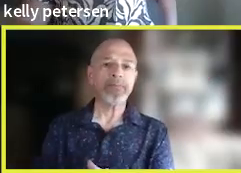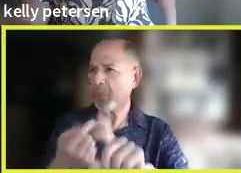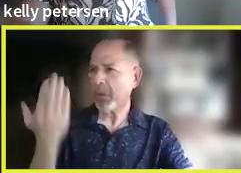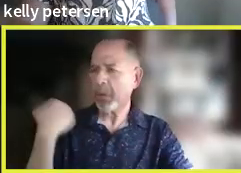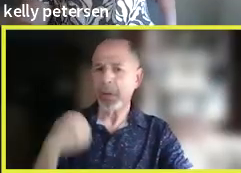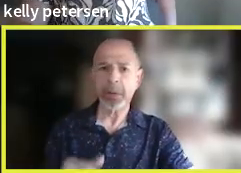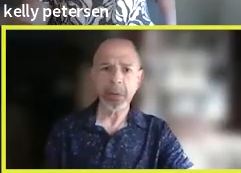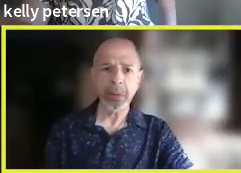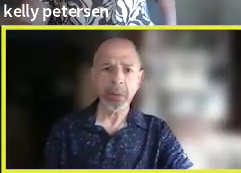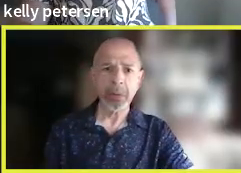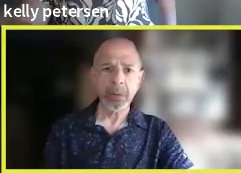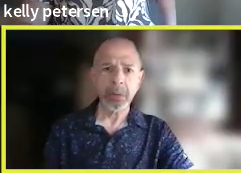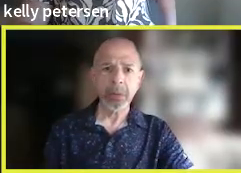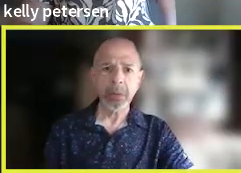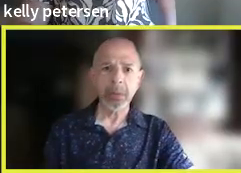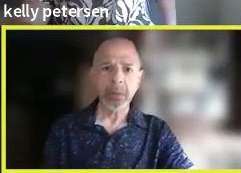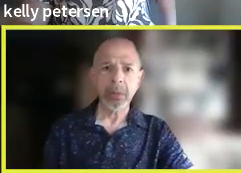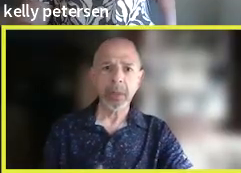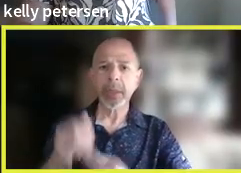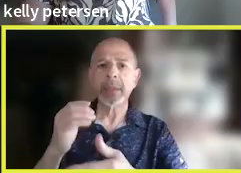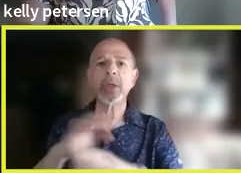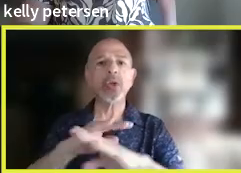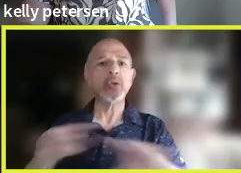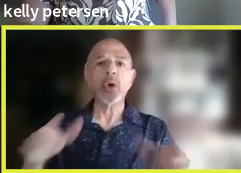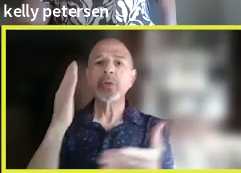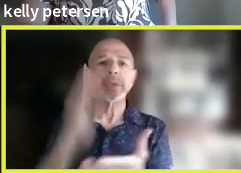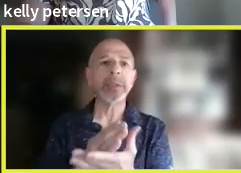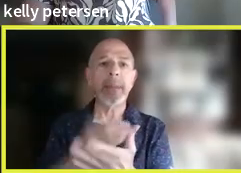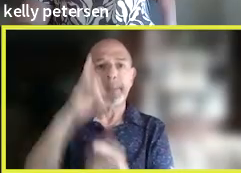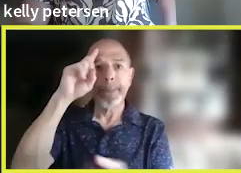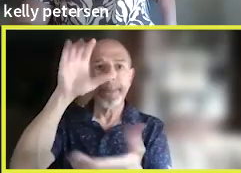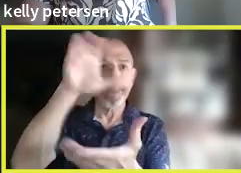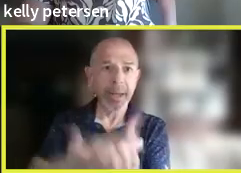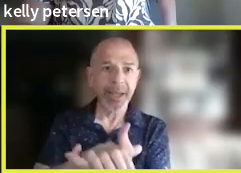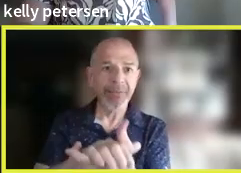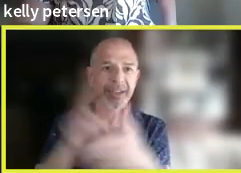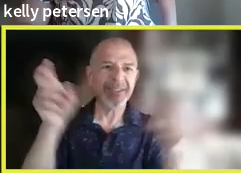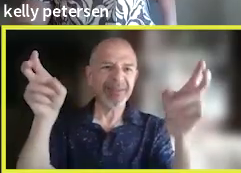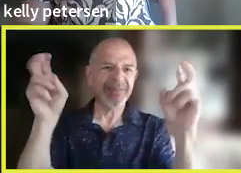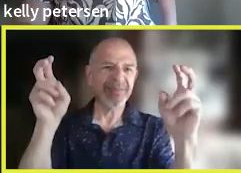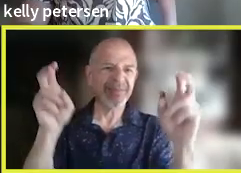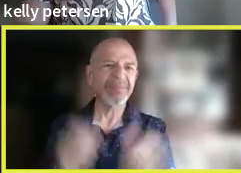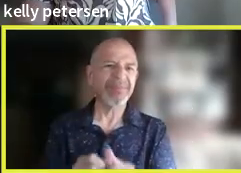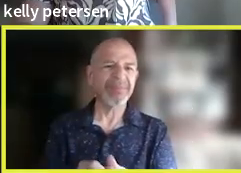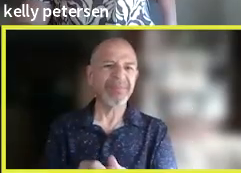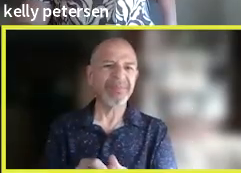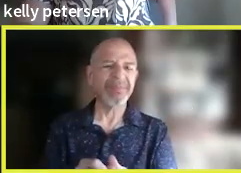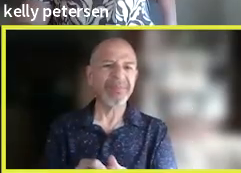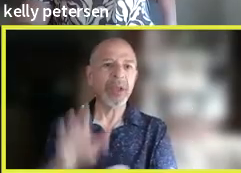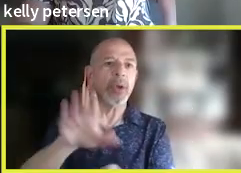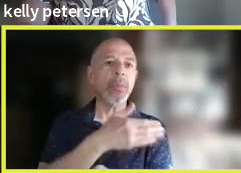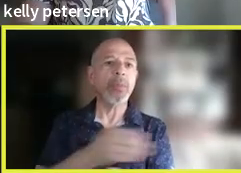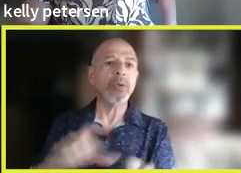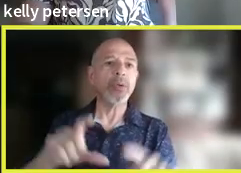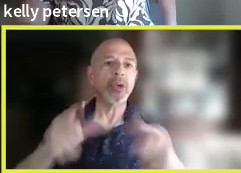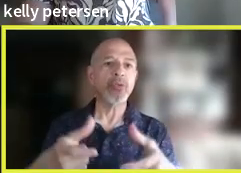concert? I was singing Don't Stop Believing. Don't Stop Believing. Okay, all right, cool. Yeah. The one with Yeah. Journey? I'll send it to Yeah. you, Joe. We did the Oh,